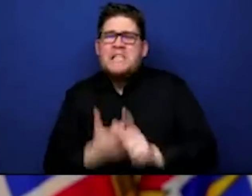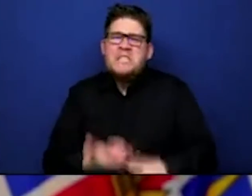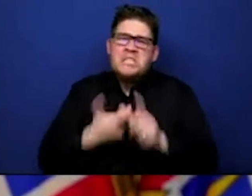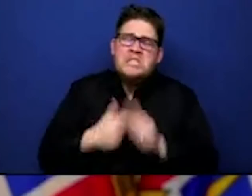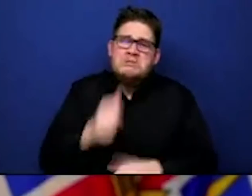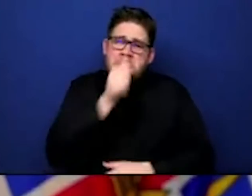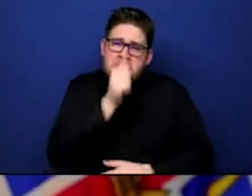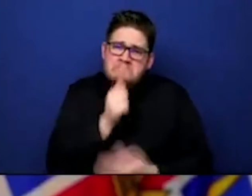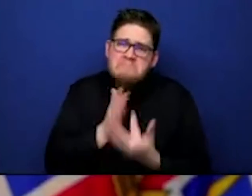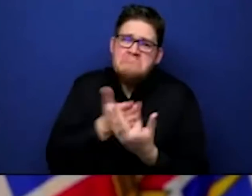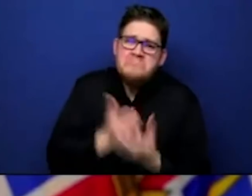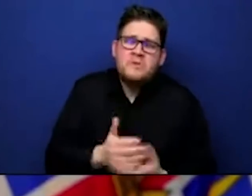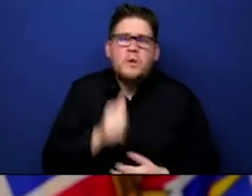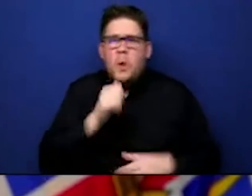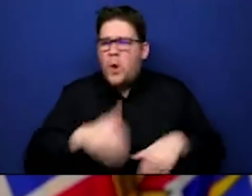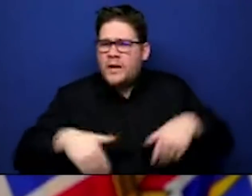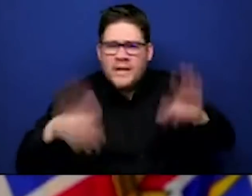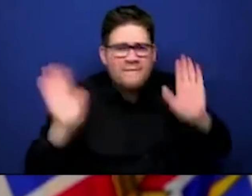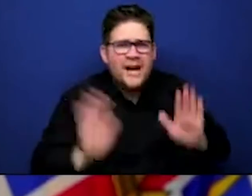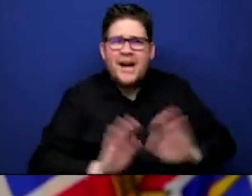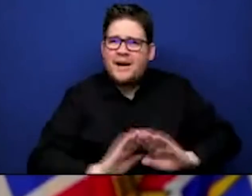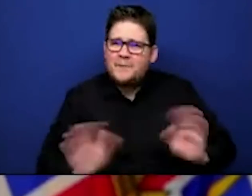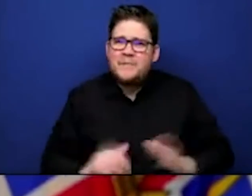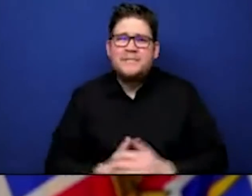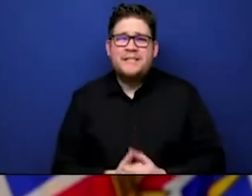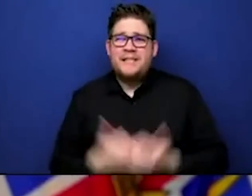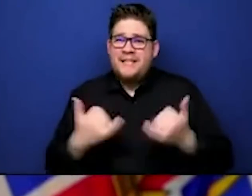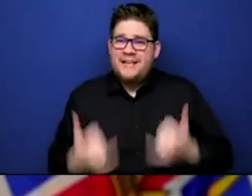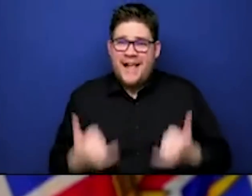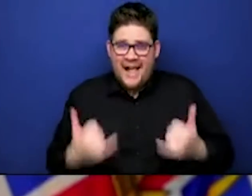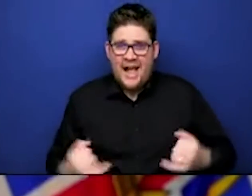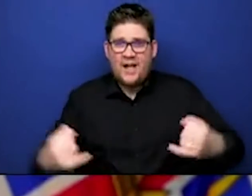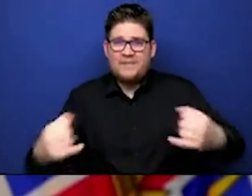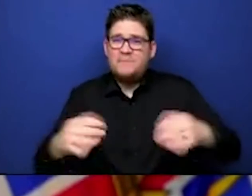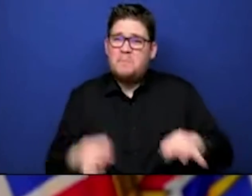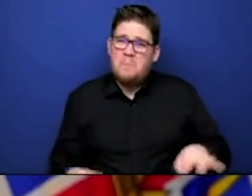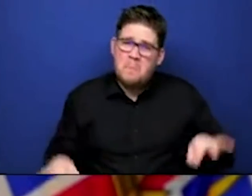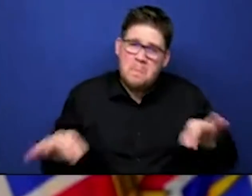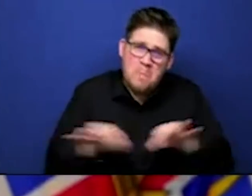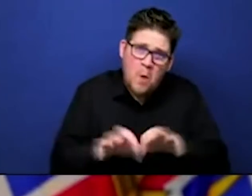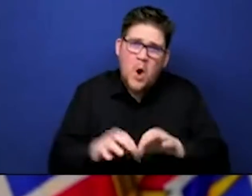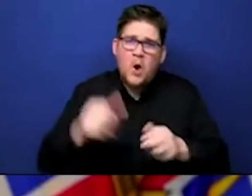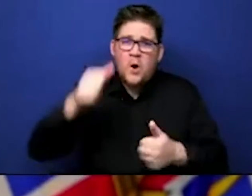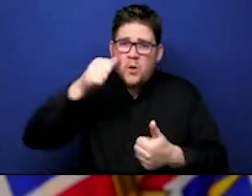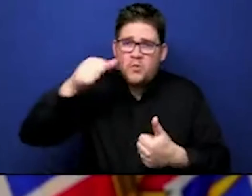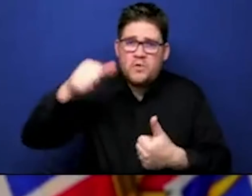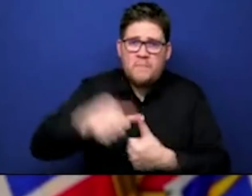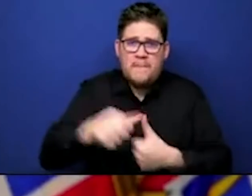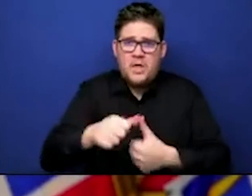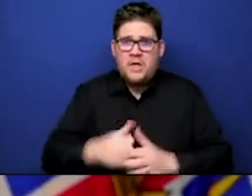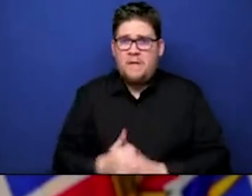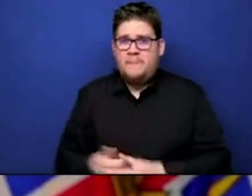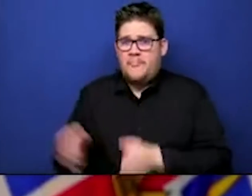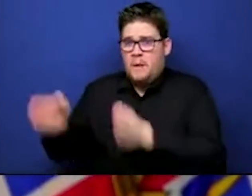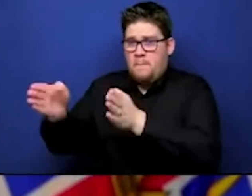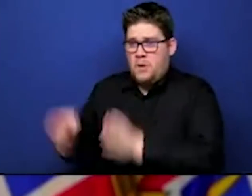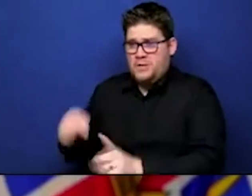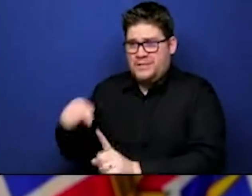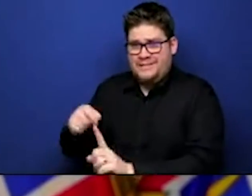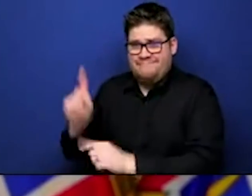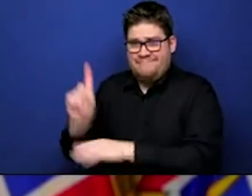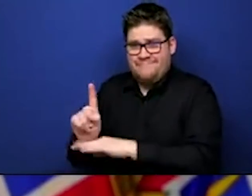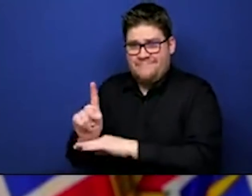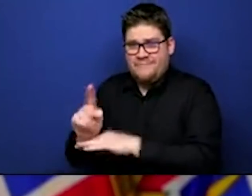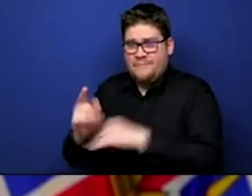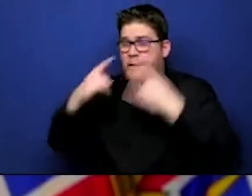than ever, all of us have to remember that we don't always know the story of that person who's doing something that's driving us crazy.